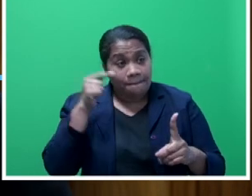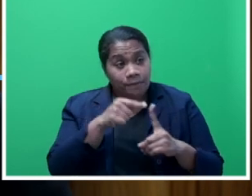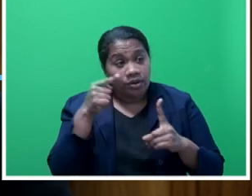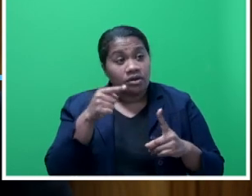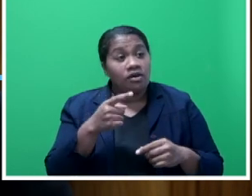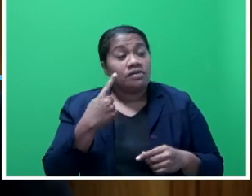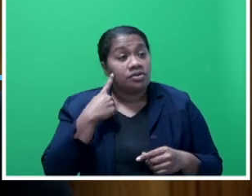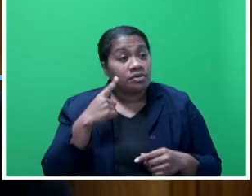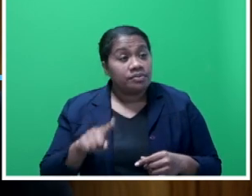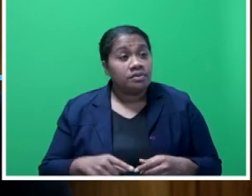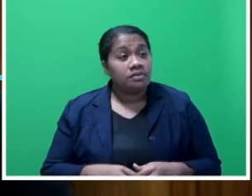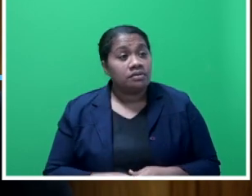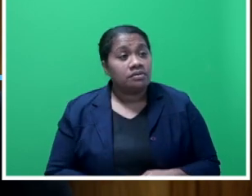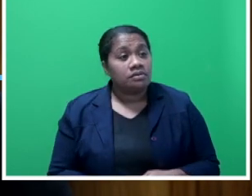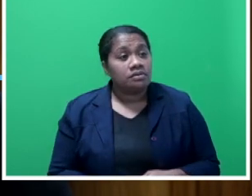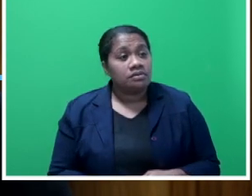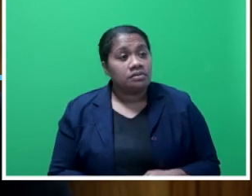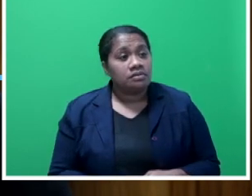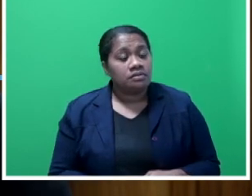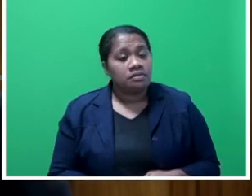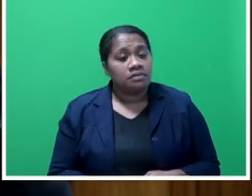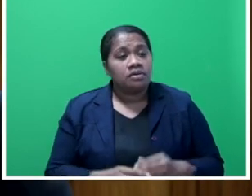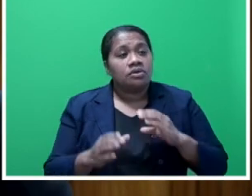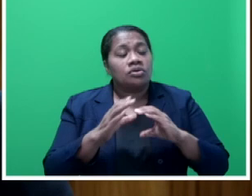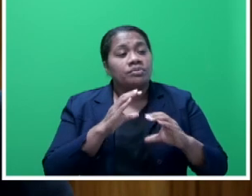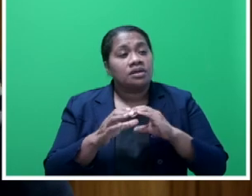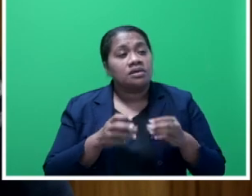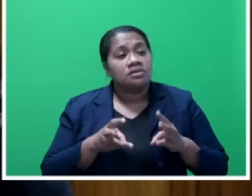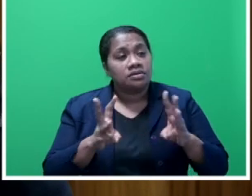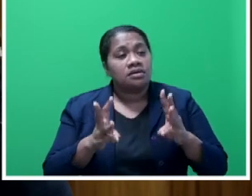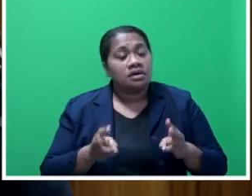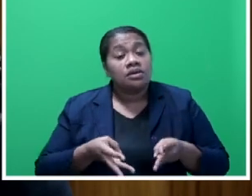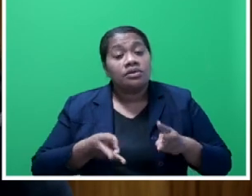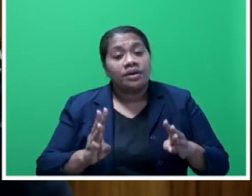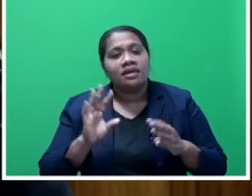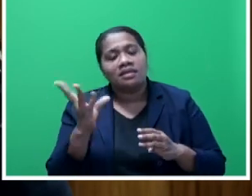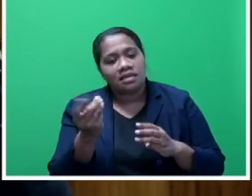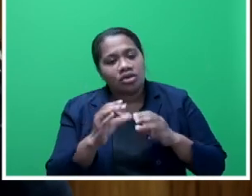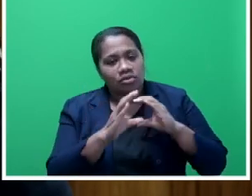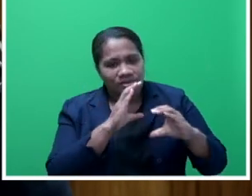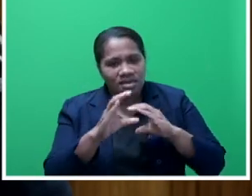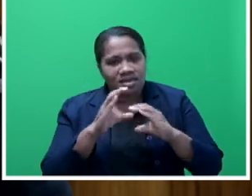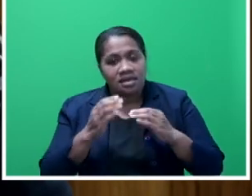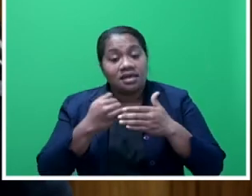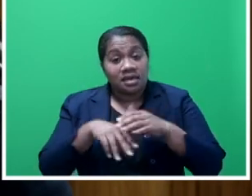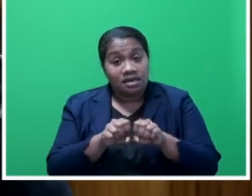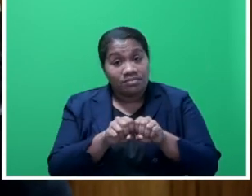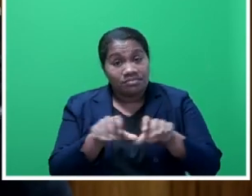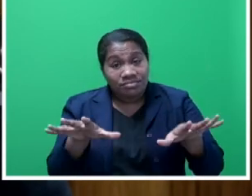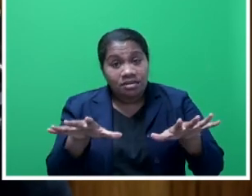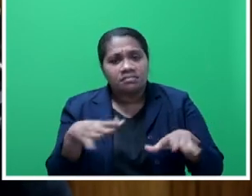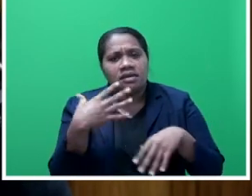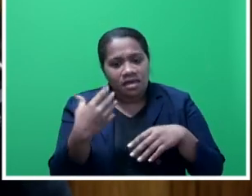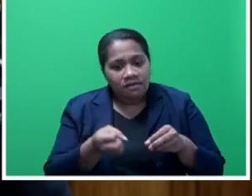was the communication way, or the way that they communicated. Because in a pandemic, there are ways